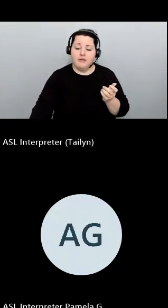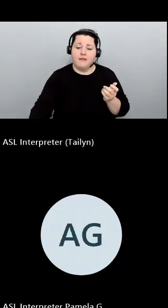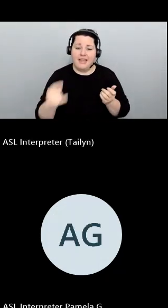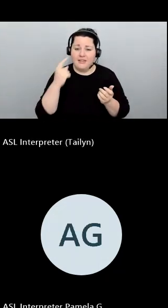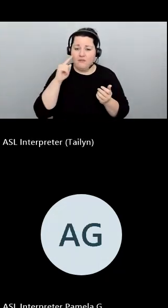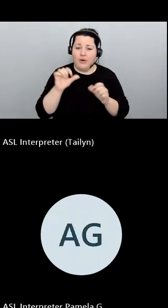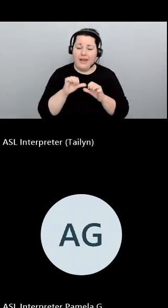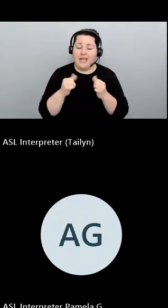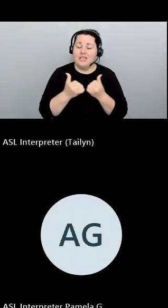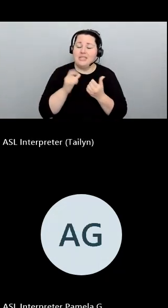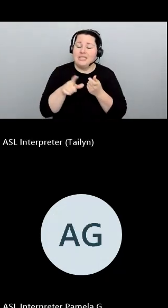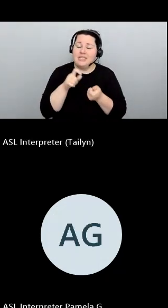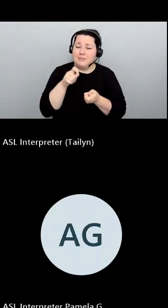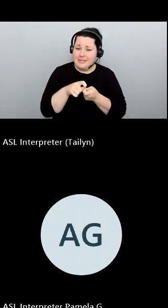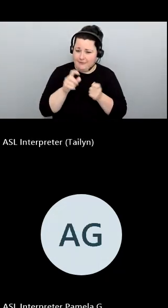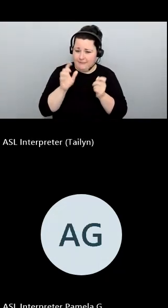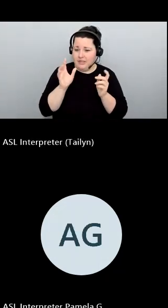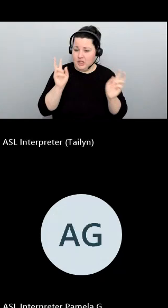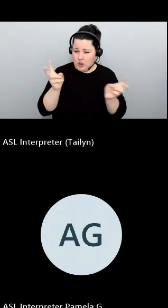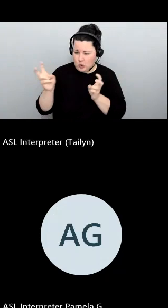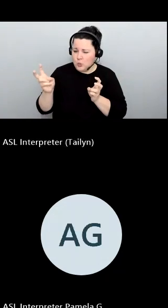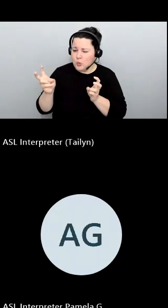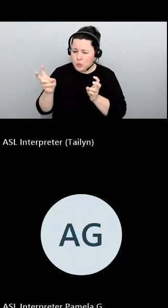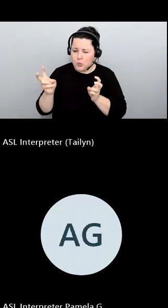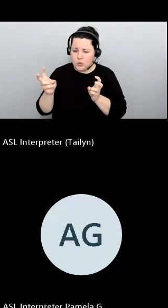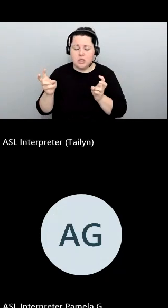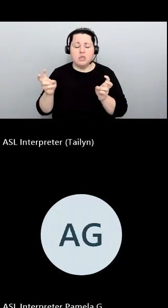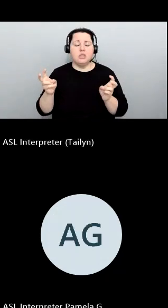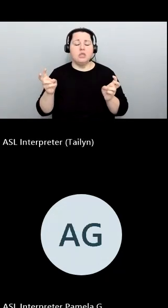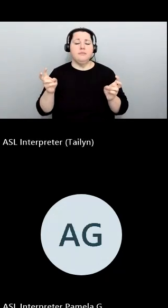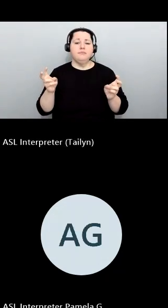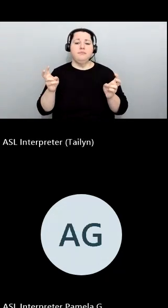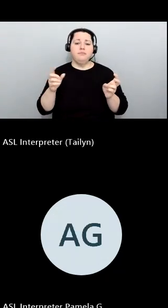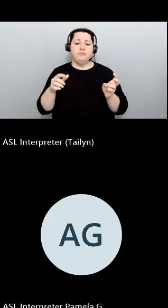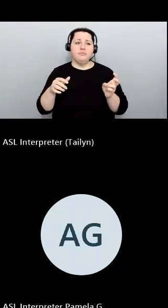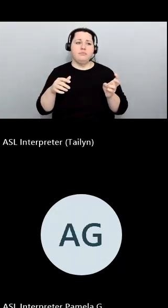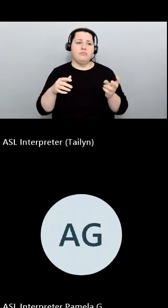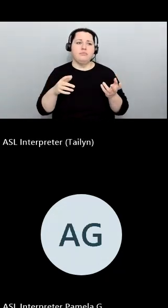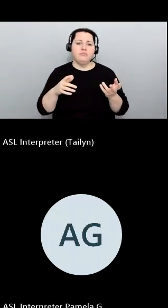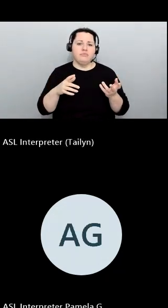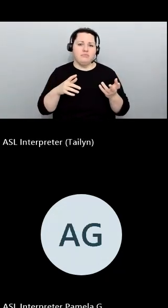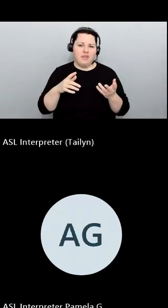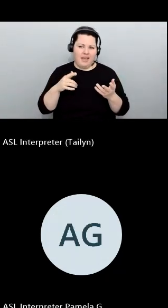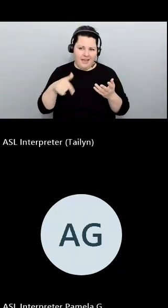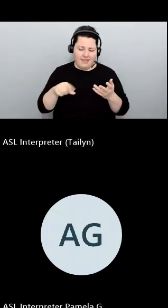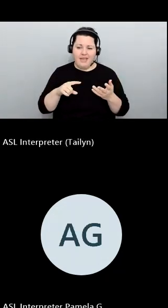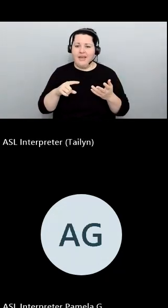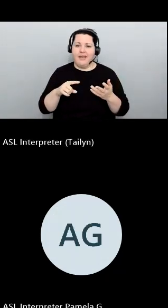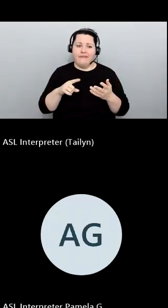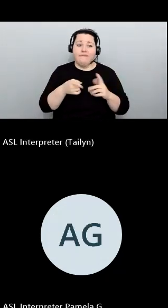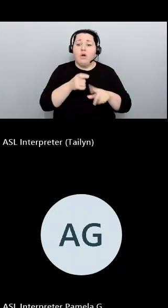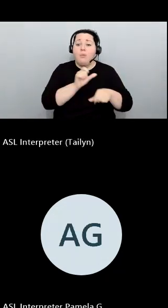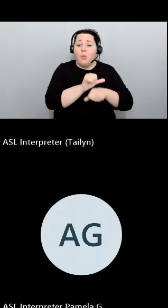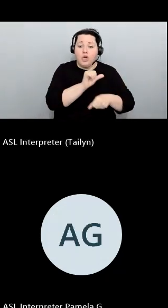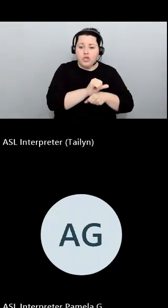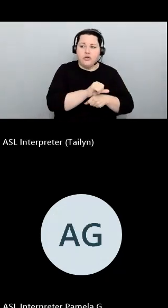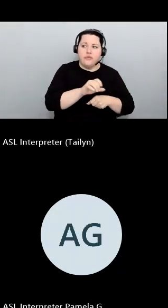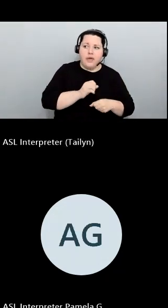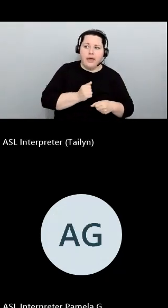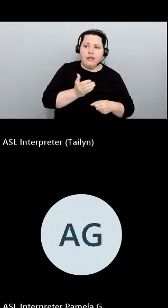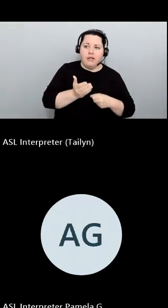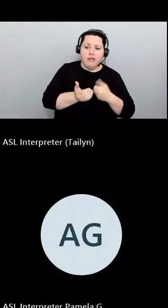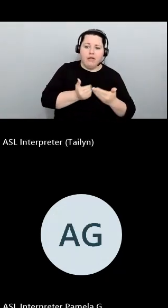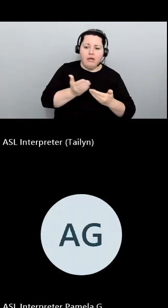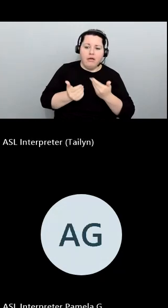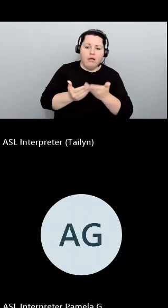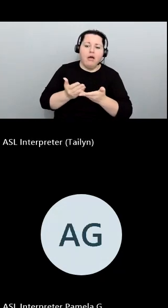agency-specific issues, I suppose, that come up, percolate up from workers, can be brought through our